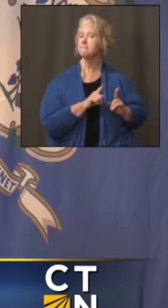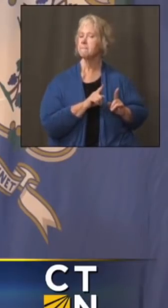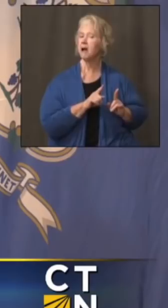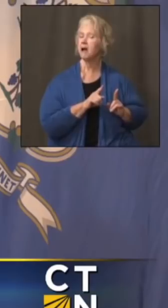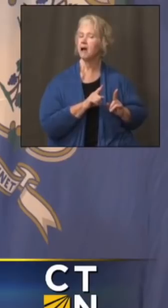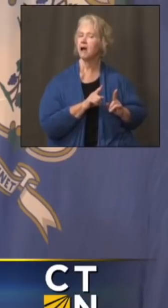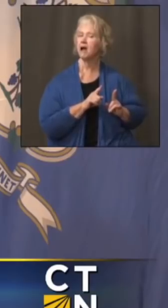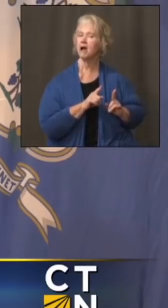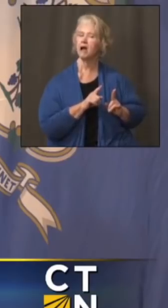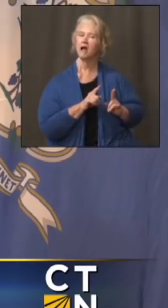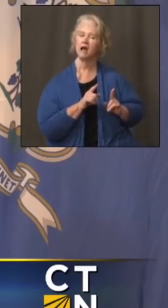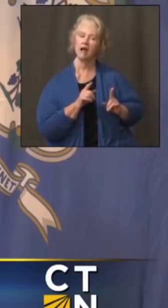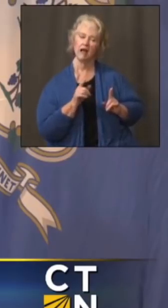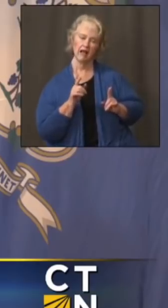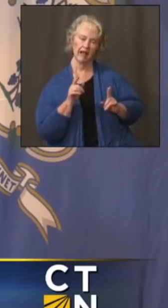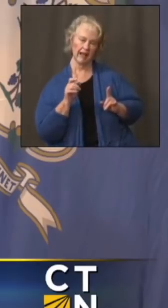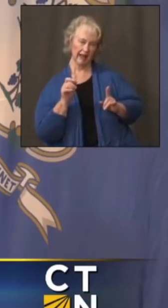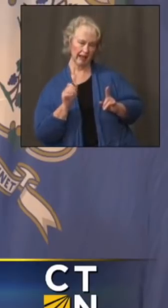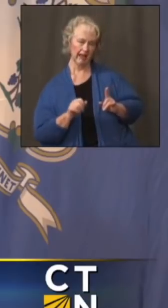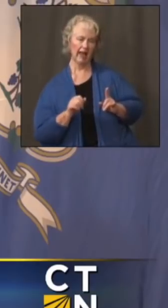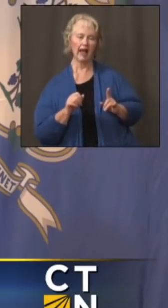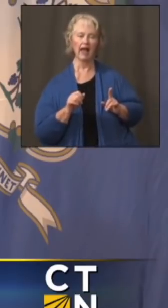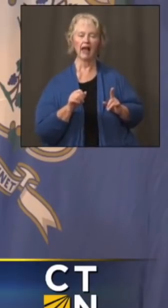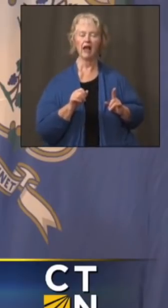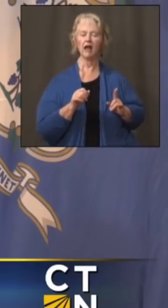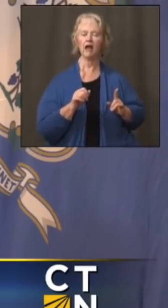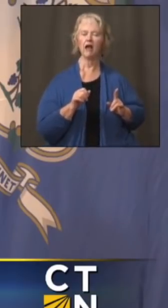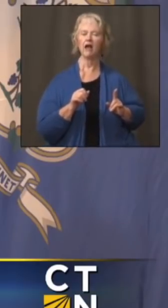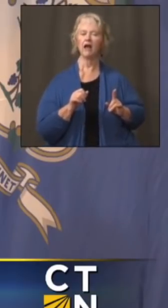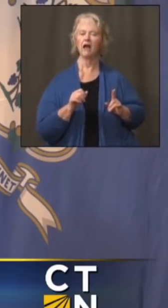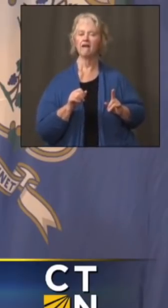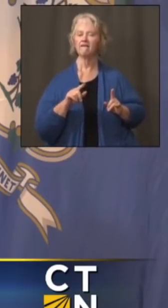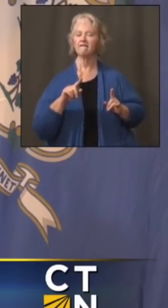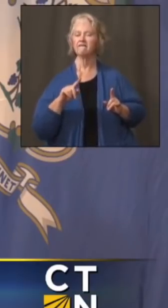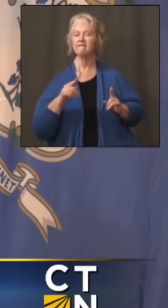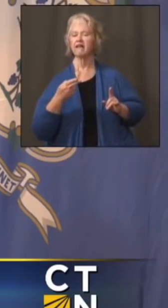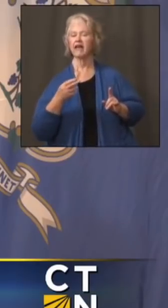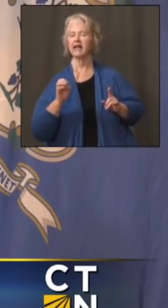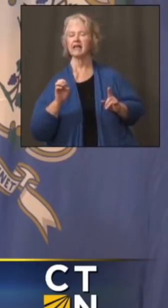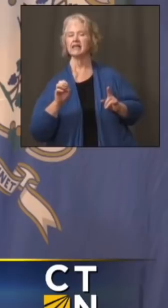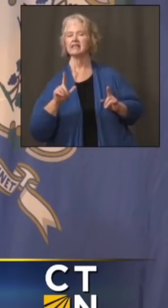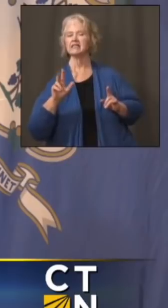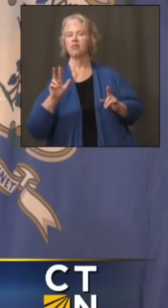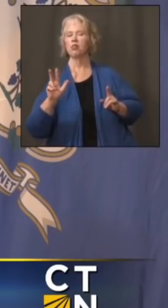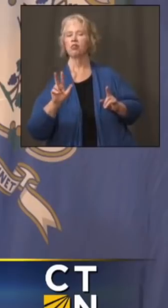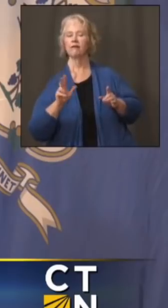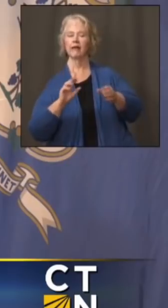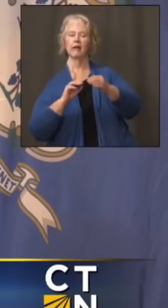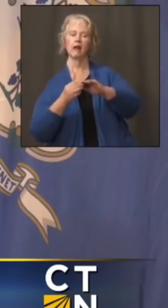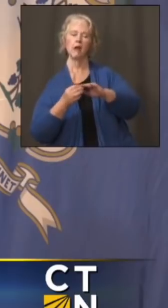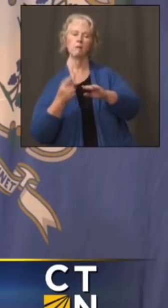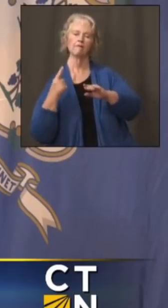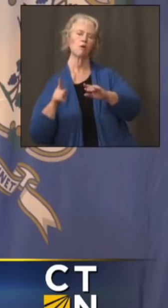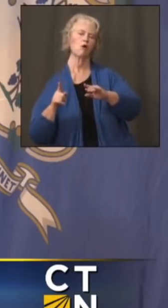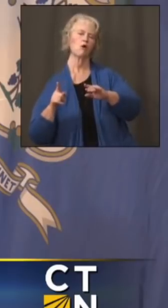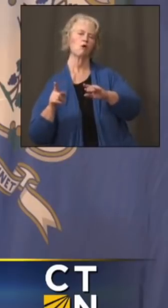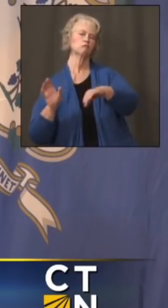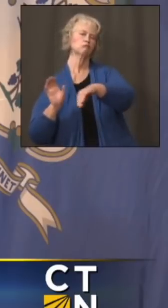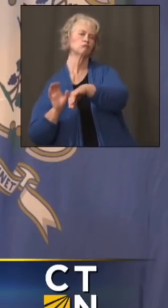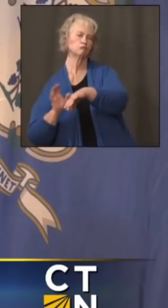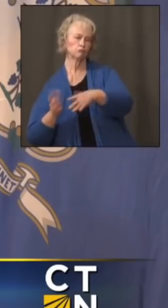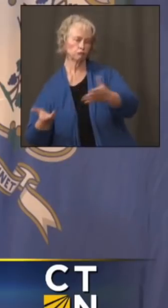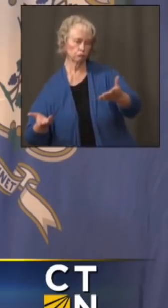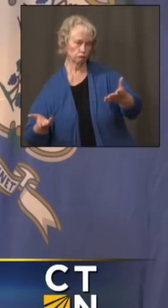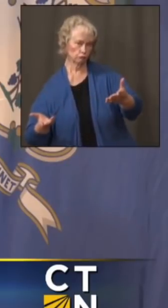the gathering limit for this particular activity for phase 3, say like a worship service. As you know, you can have